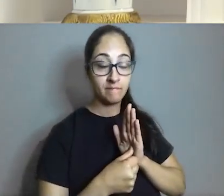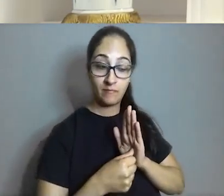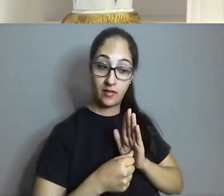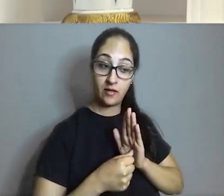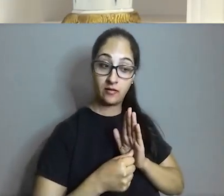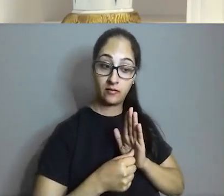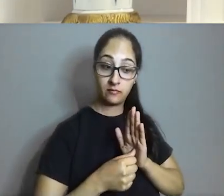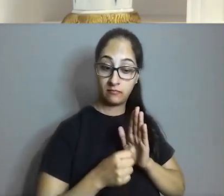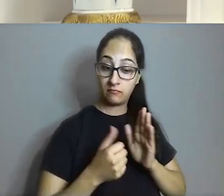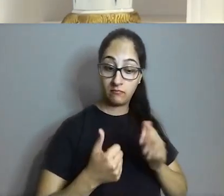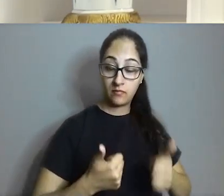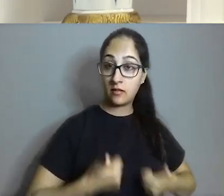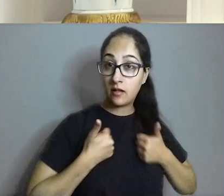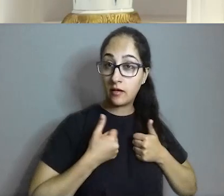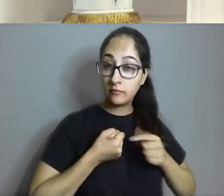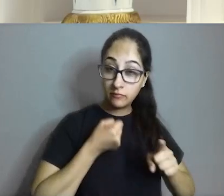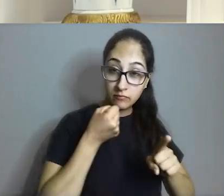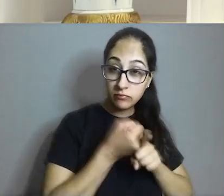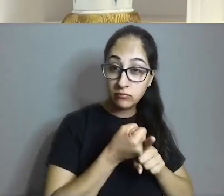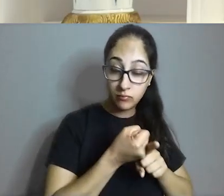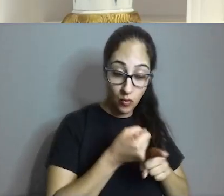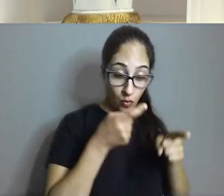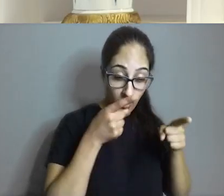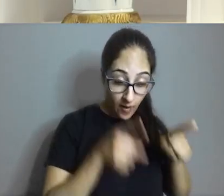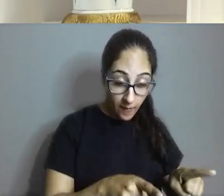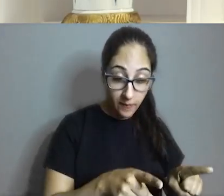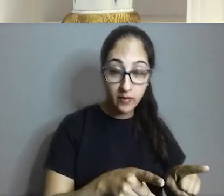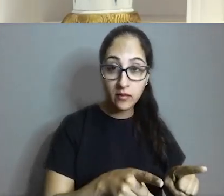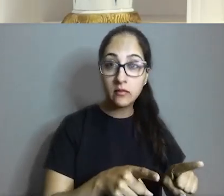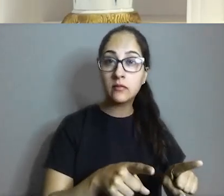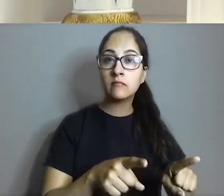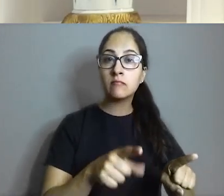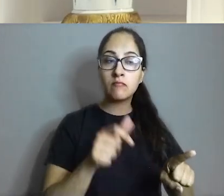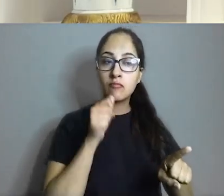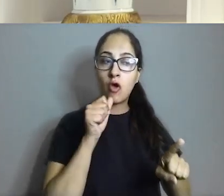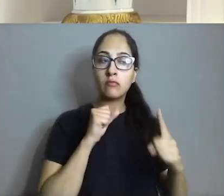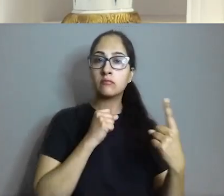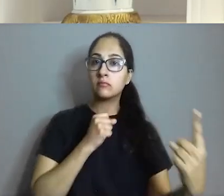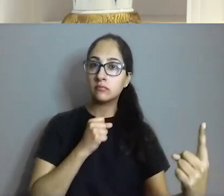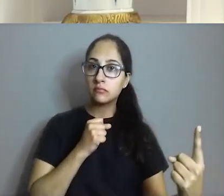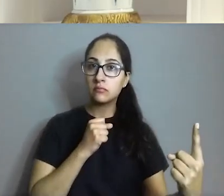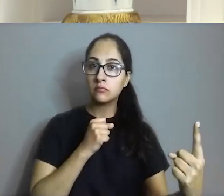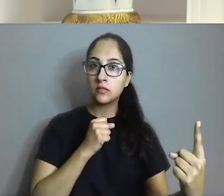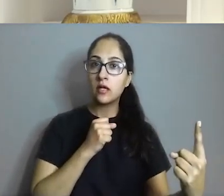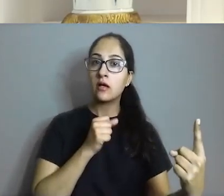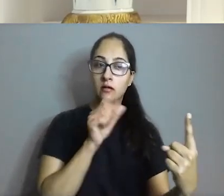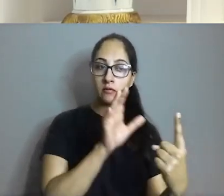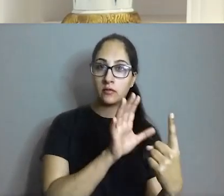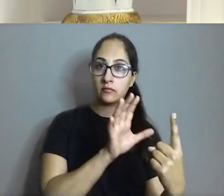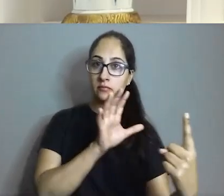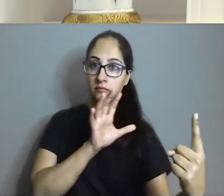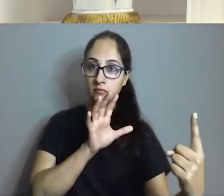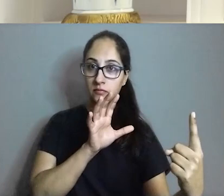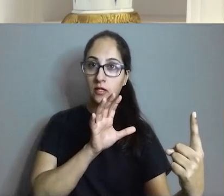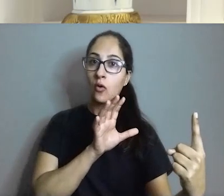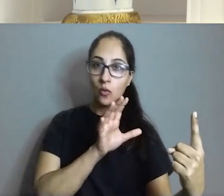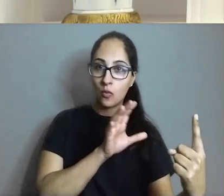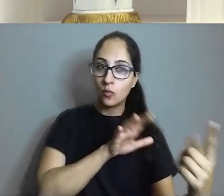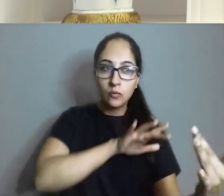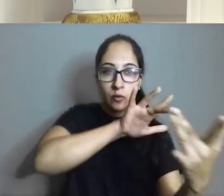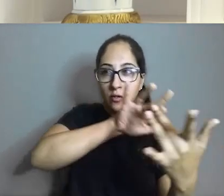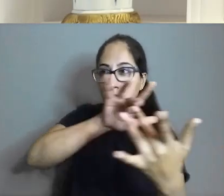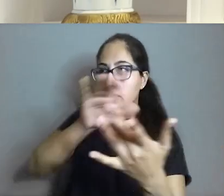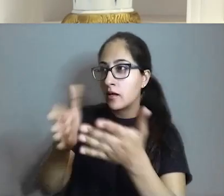difficulty, it is important to stay connected with sources of support, be helpful to others,